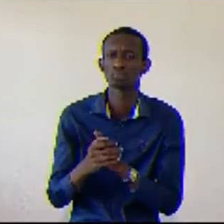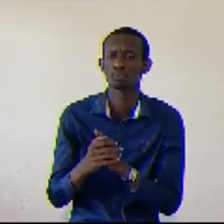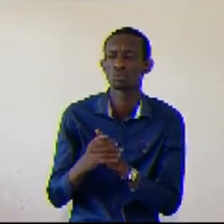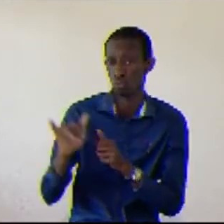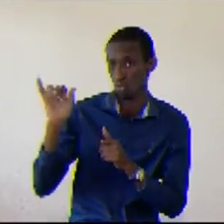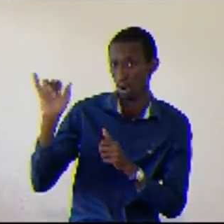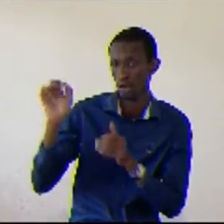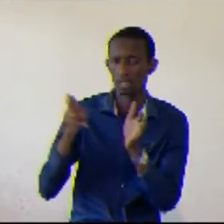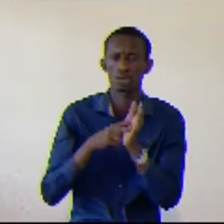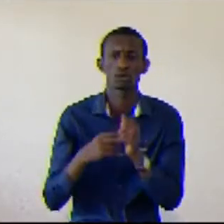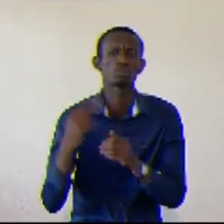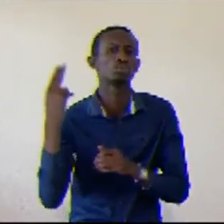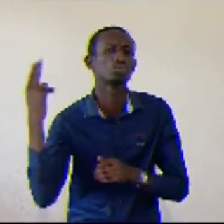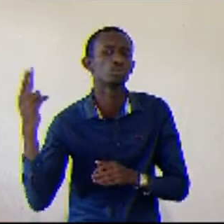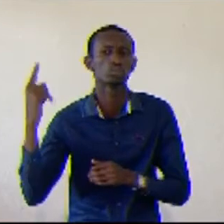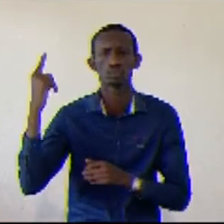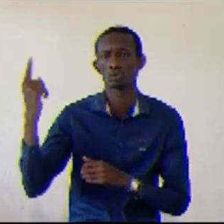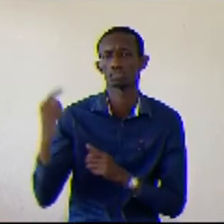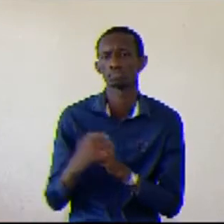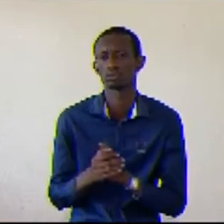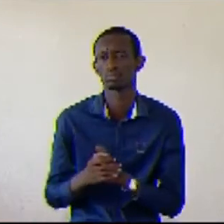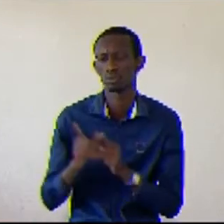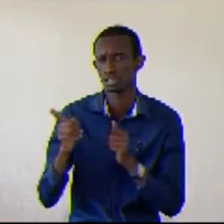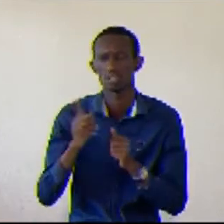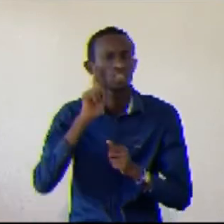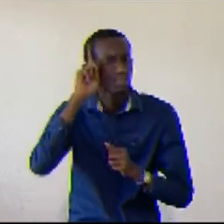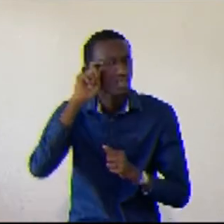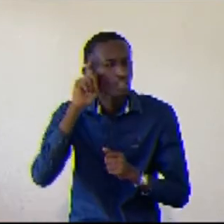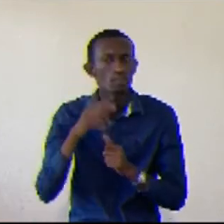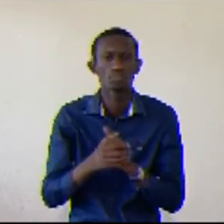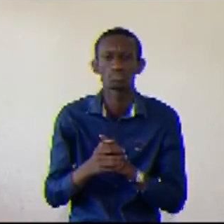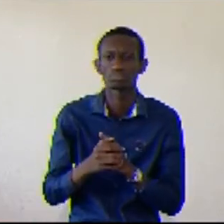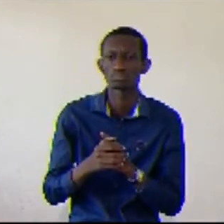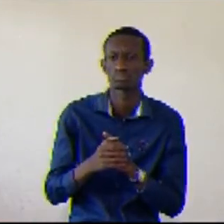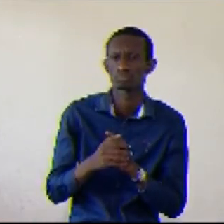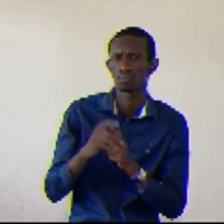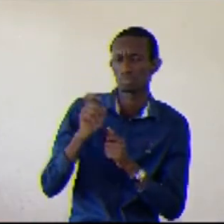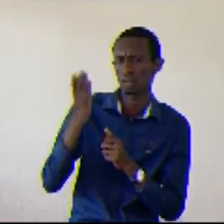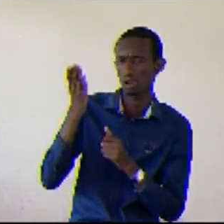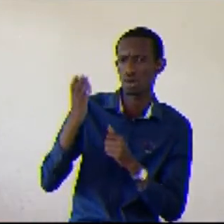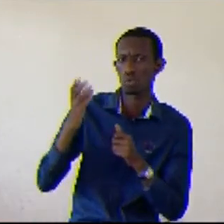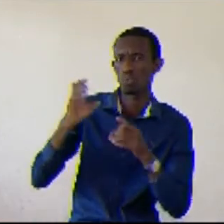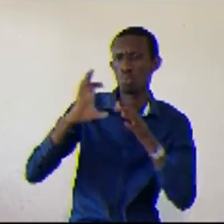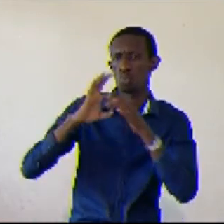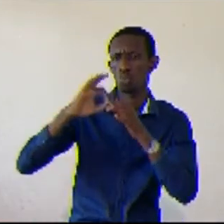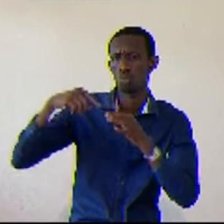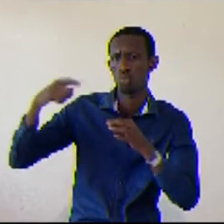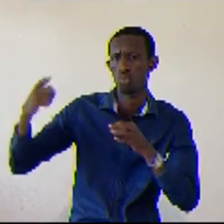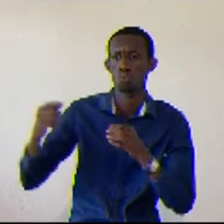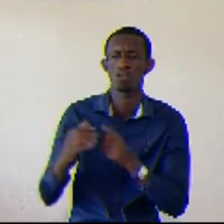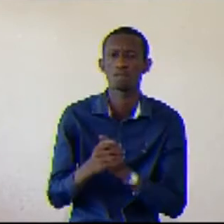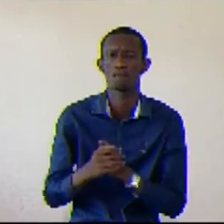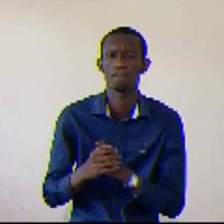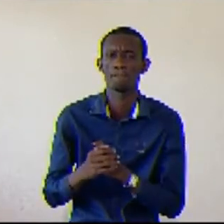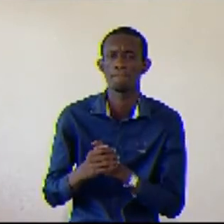Suppose alpha is my root. And as it is the root, it means f of alpha must equal